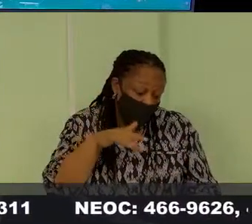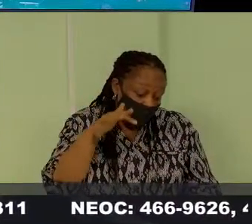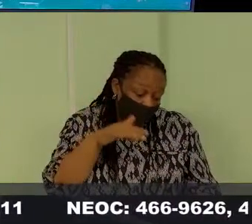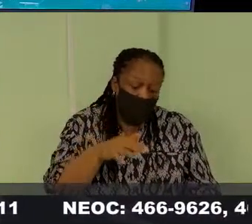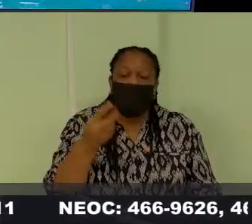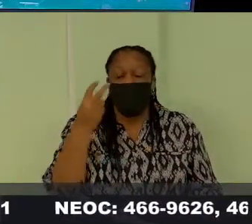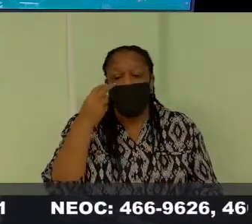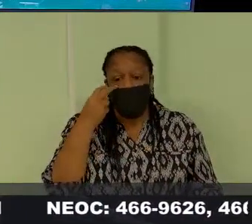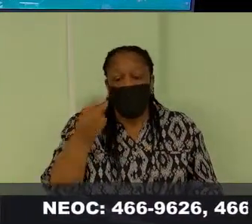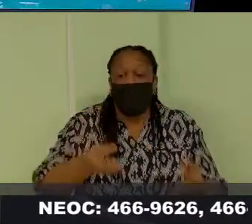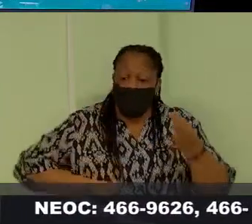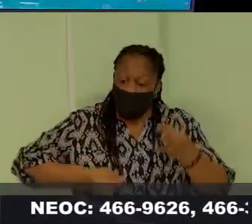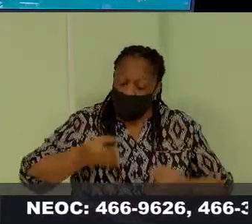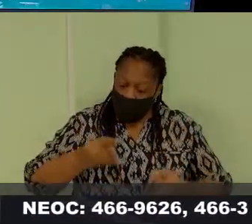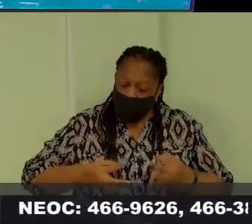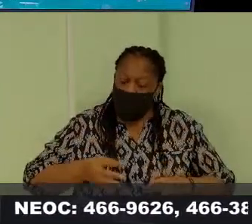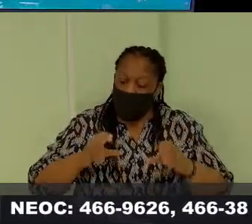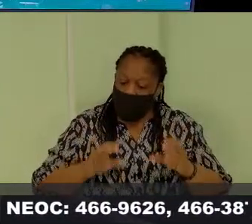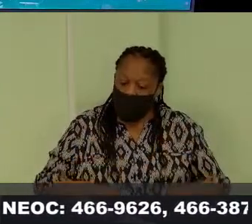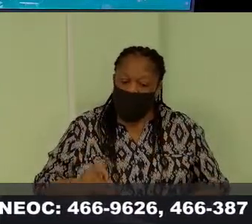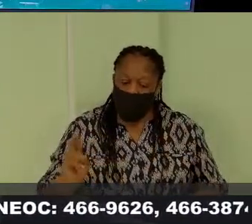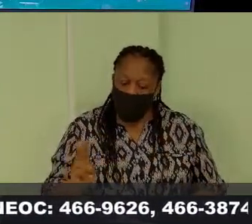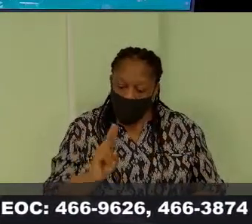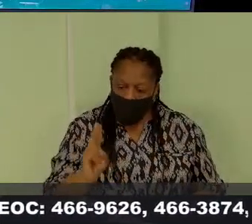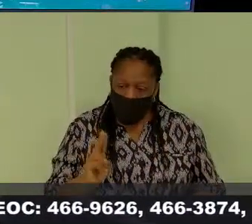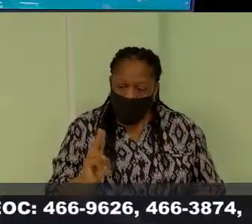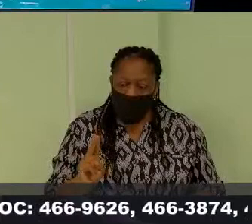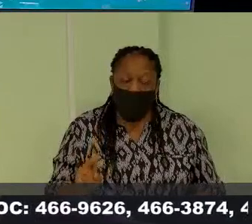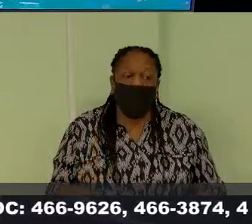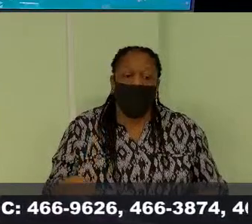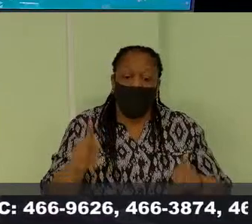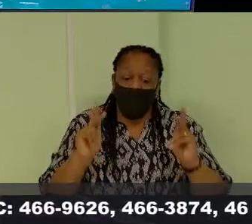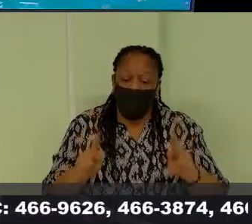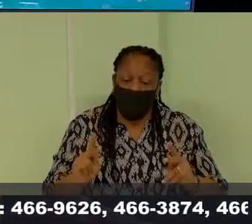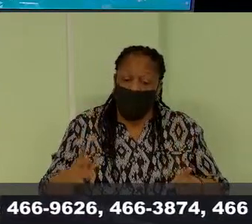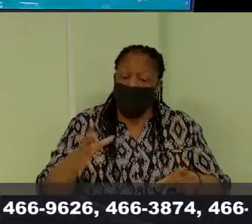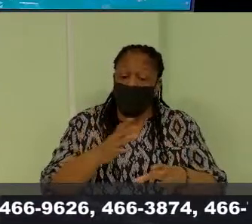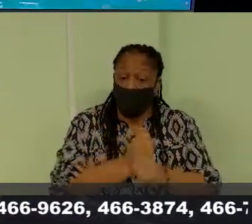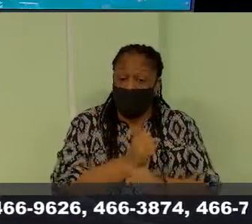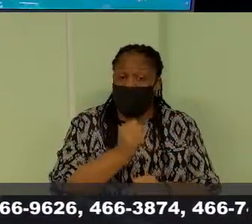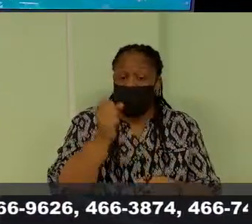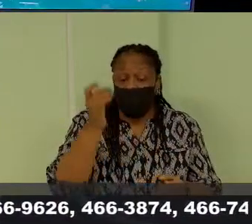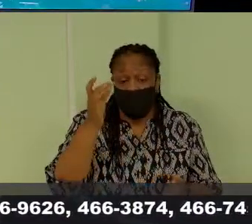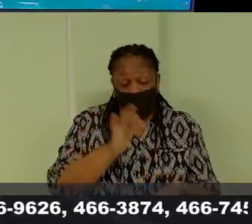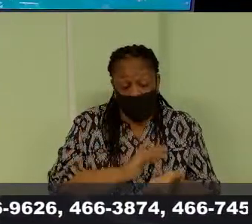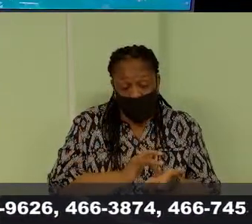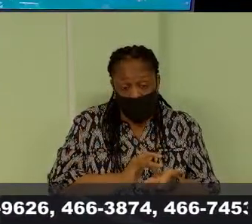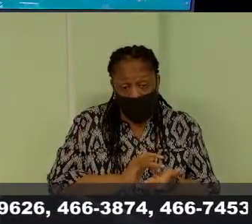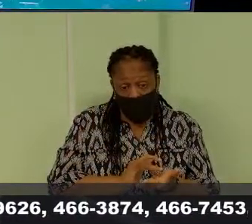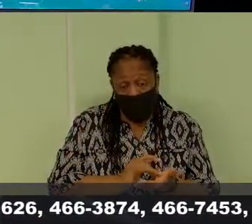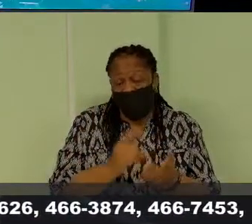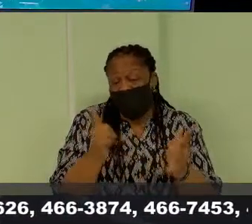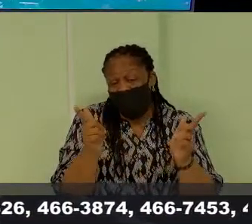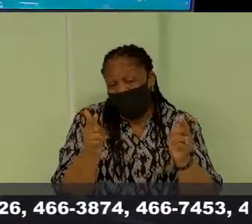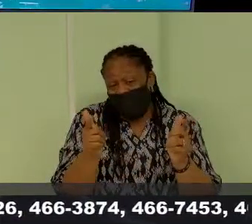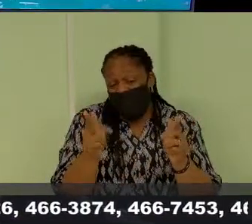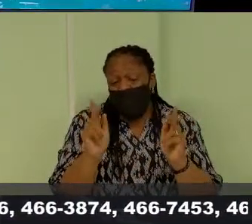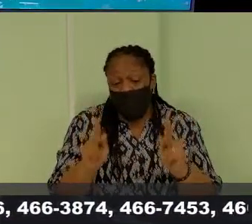it so far is still small, and so we have to wait and see what pertains